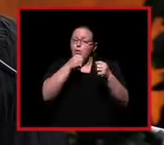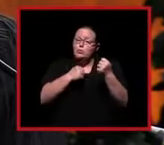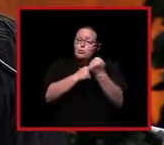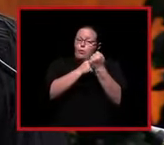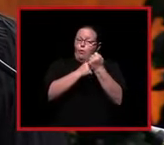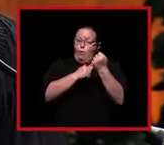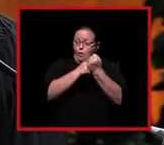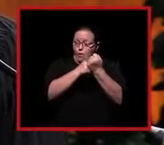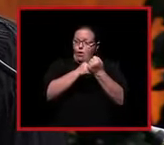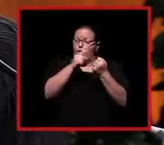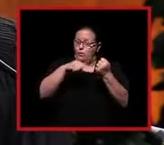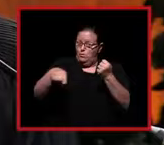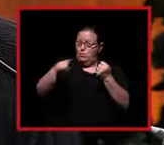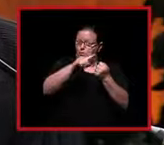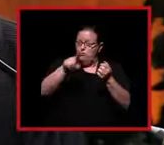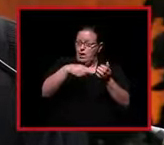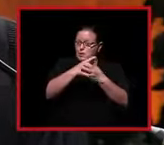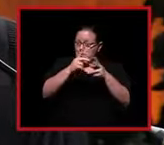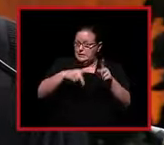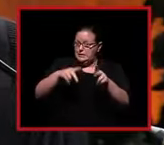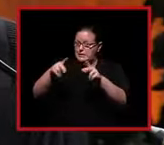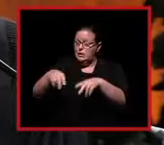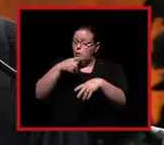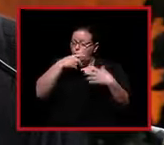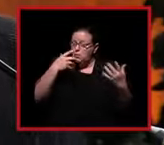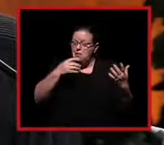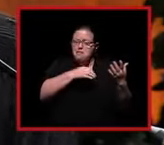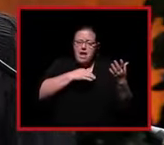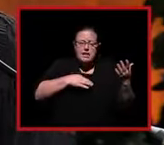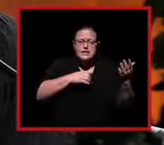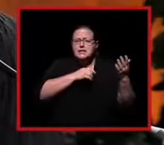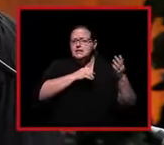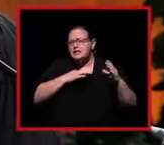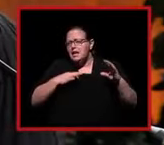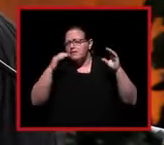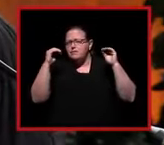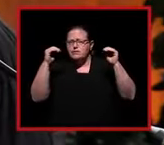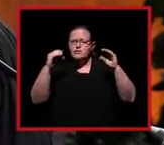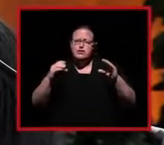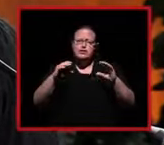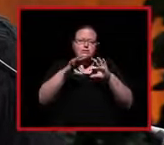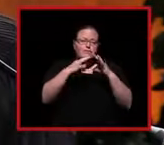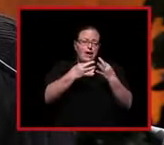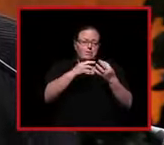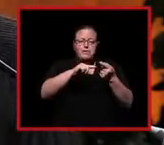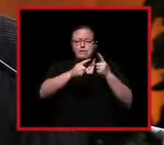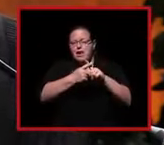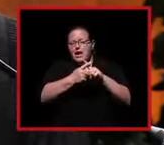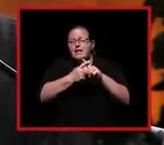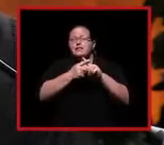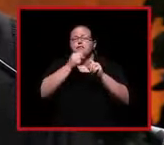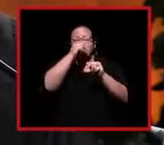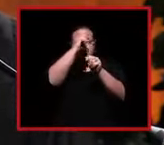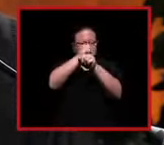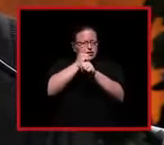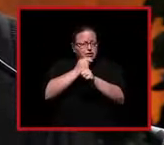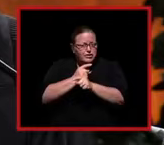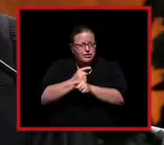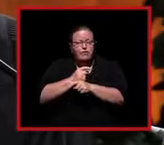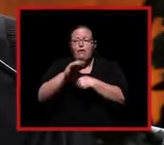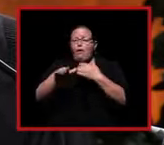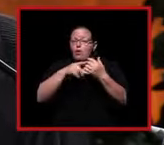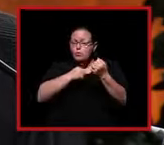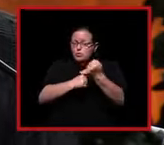supported our graduates tonight, your faculty members, your teachers, your families, your friends, your siblings, all those